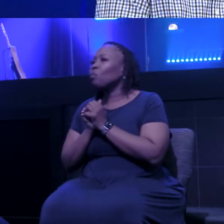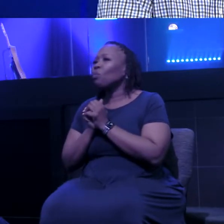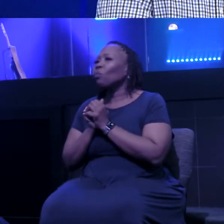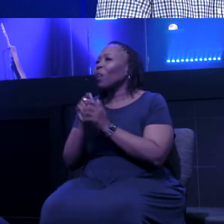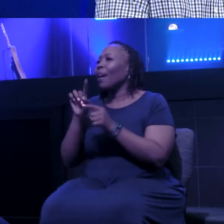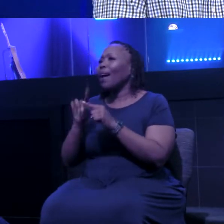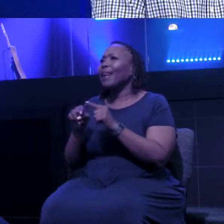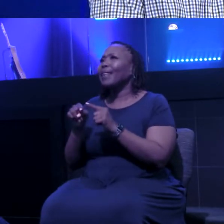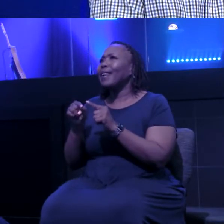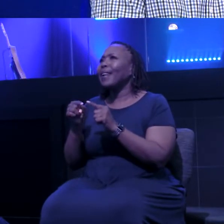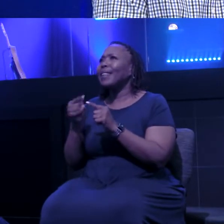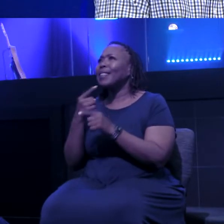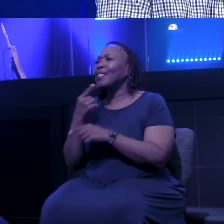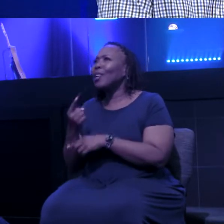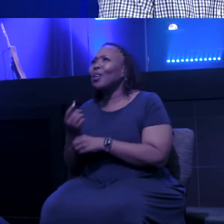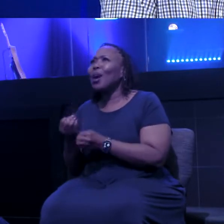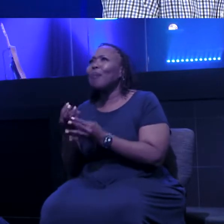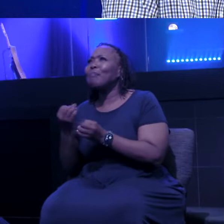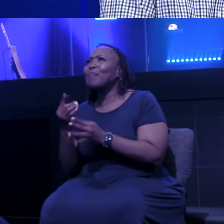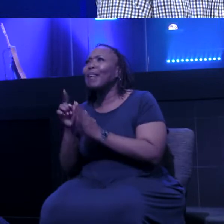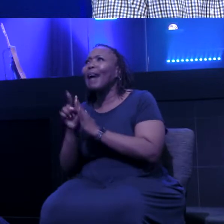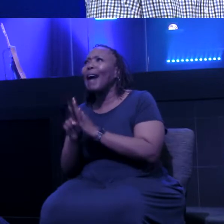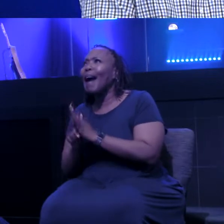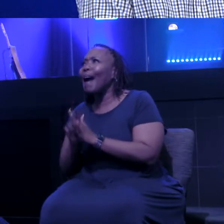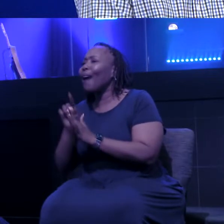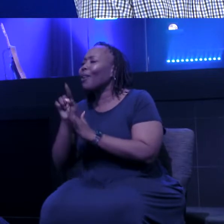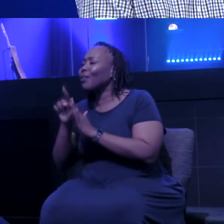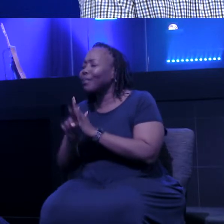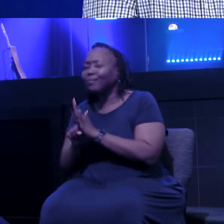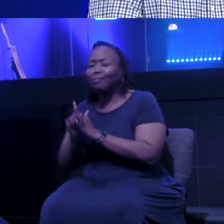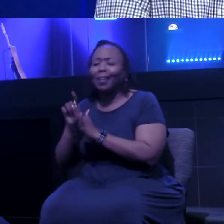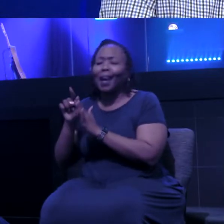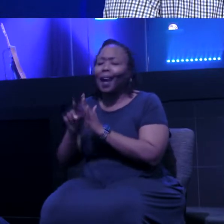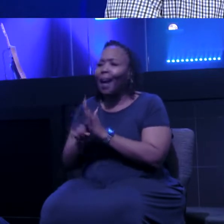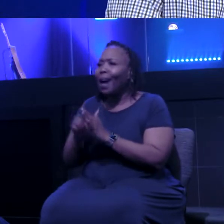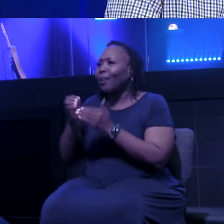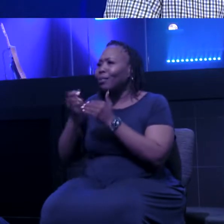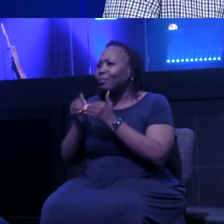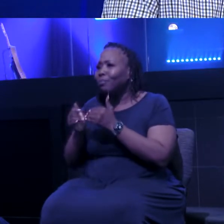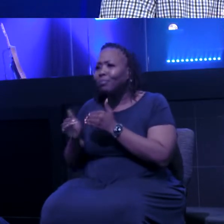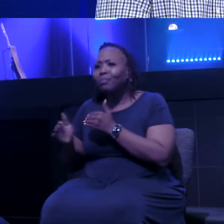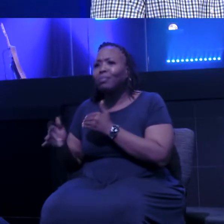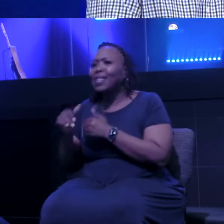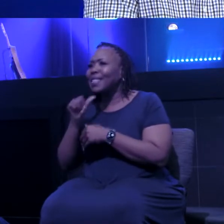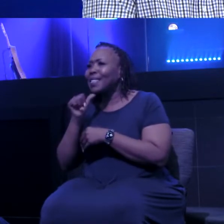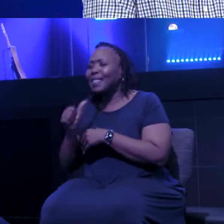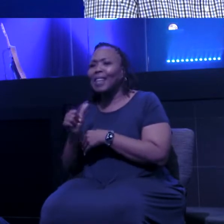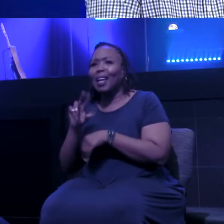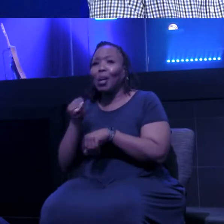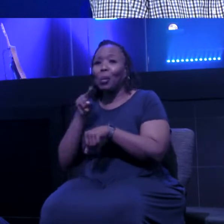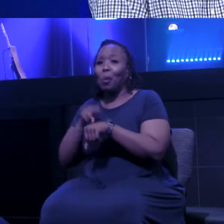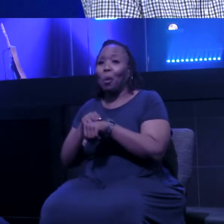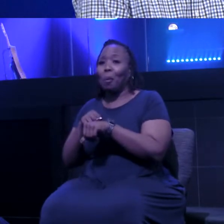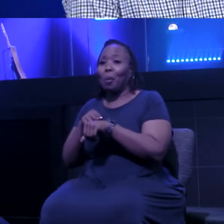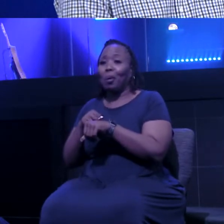I can't tell you how many hours we spent, because, I mean, this is not a typical pastor background story.